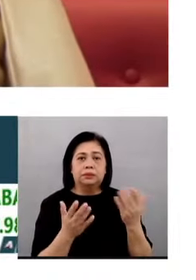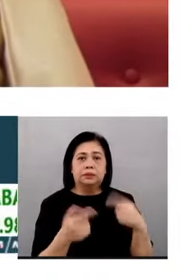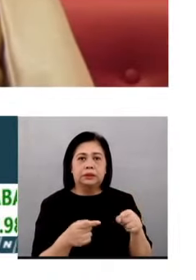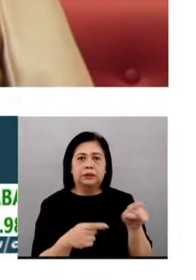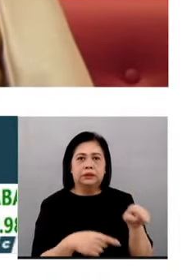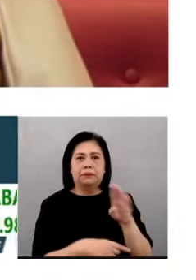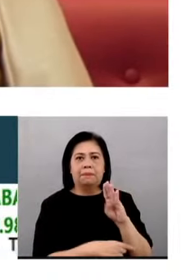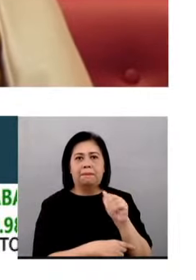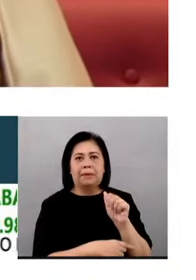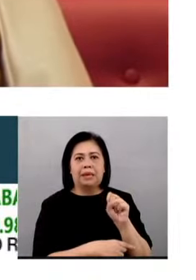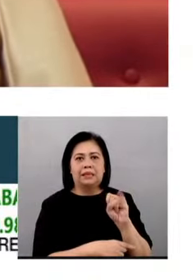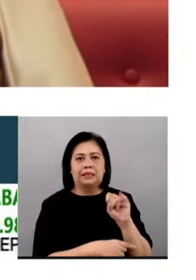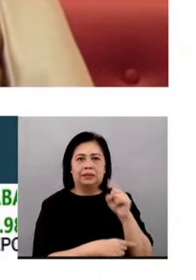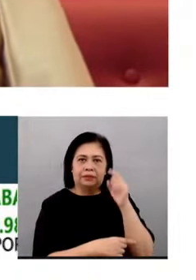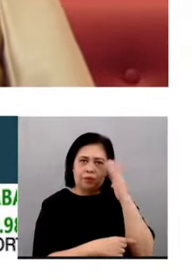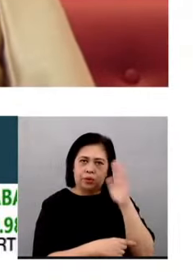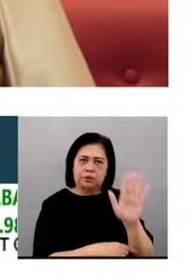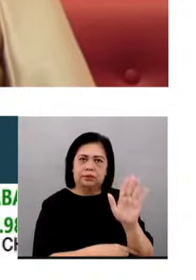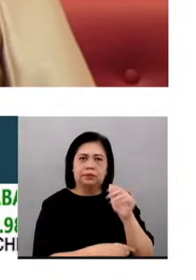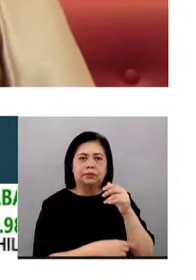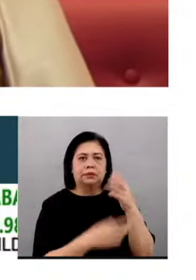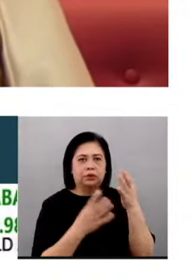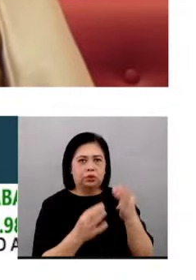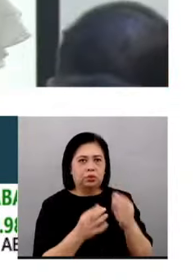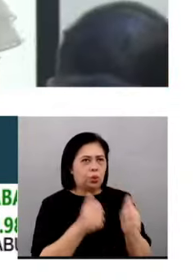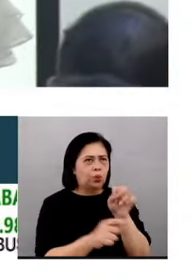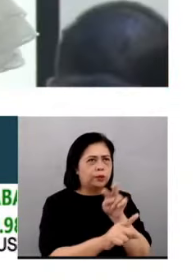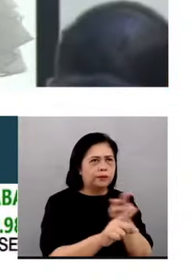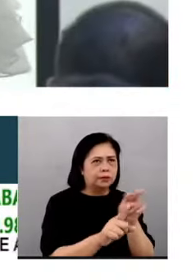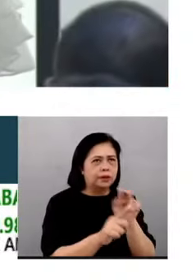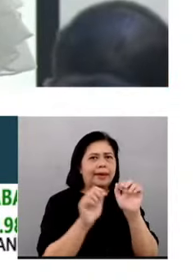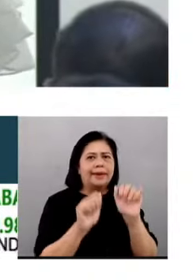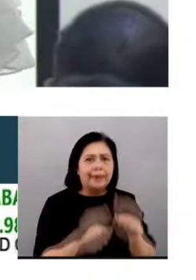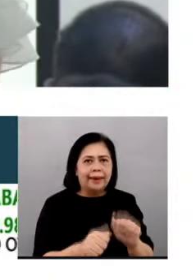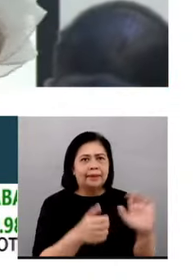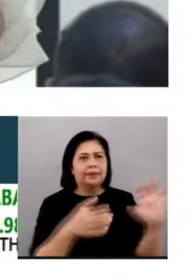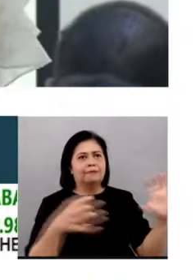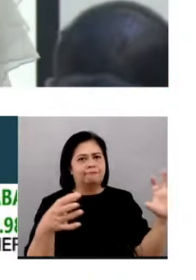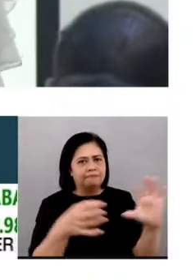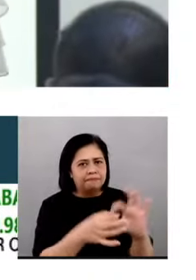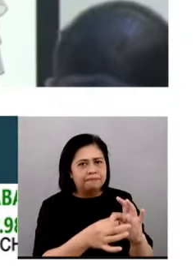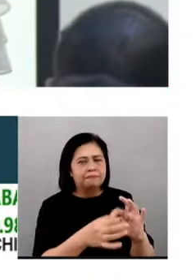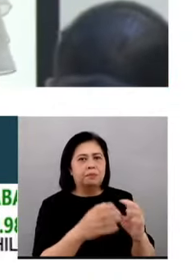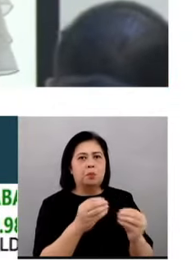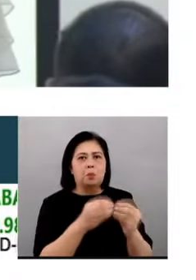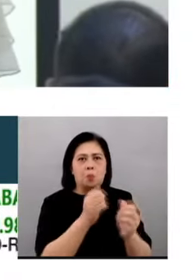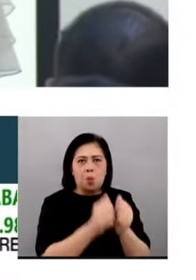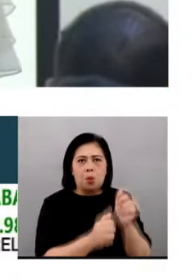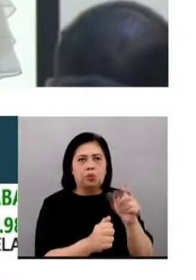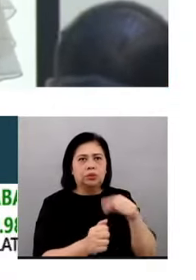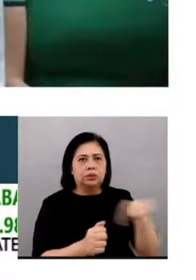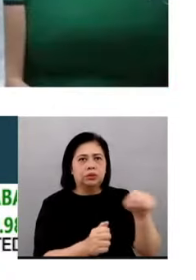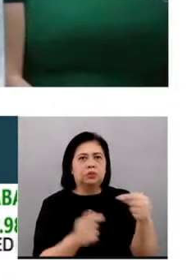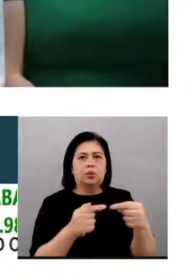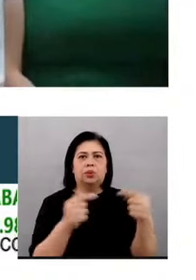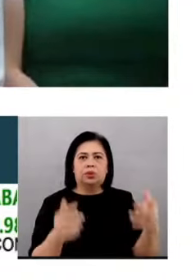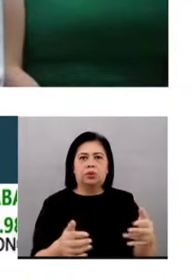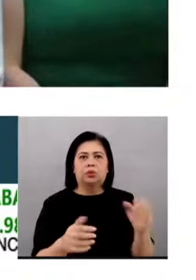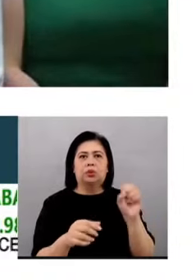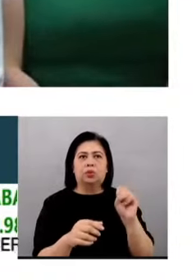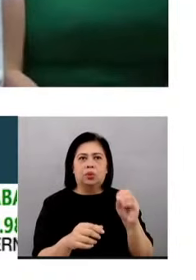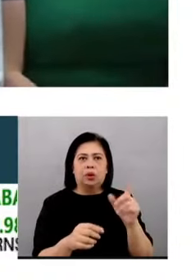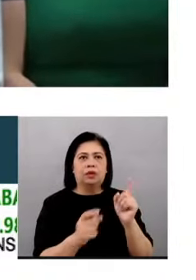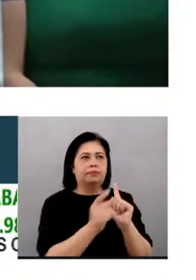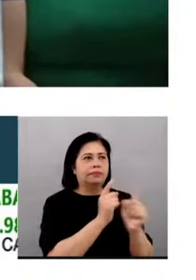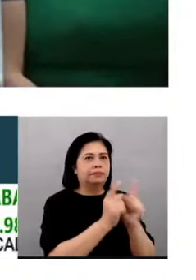for her decision. Which candidate can unify most of the opposition? And so that's why she's talking to a